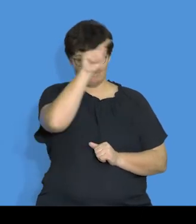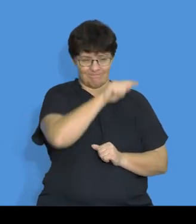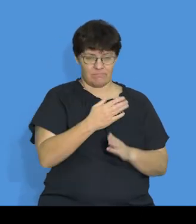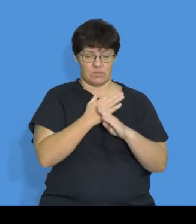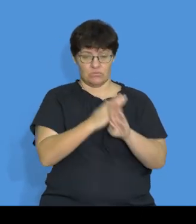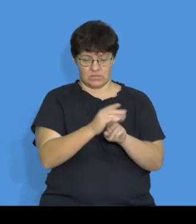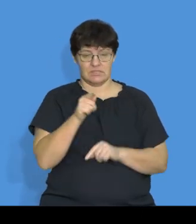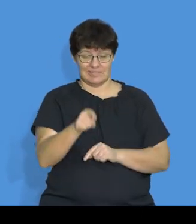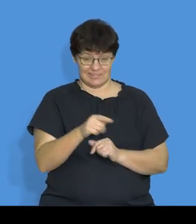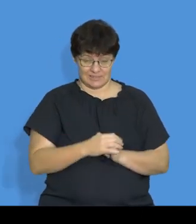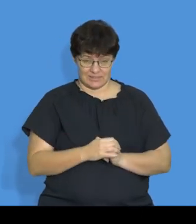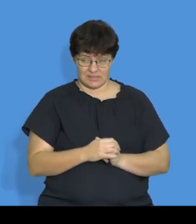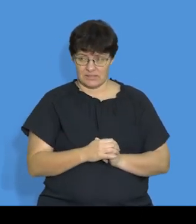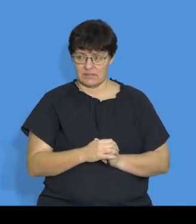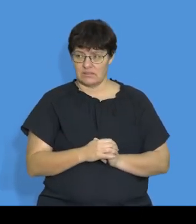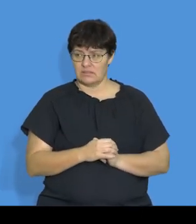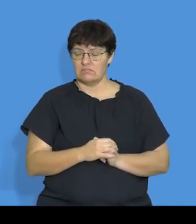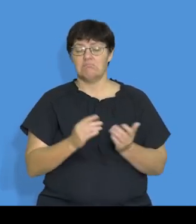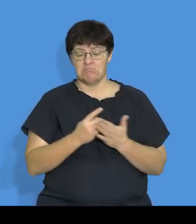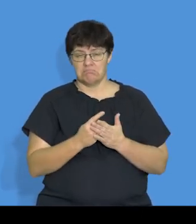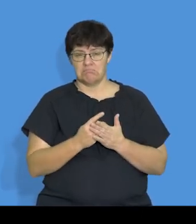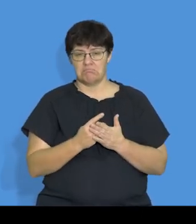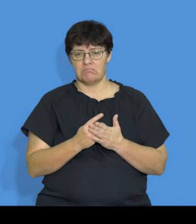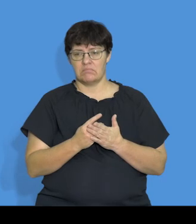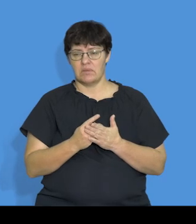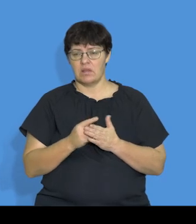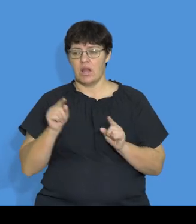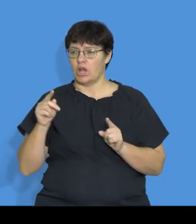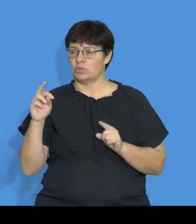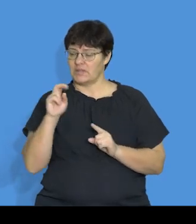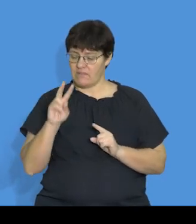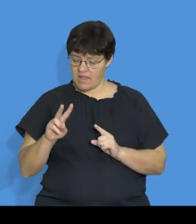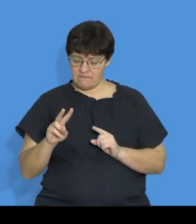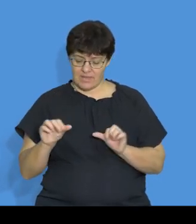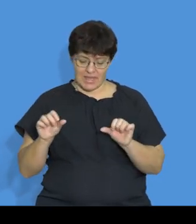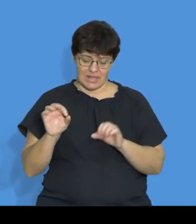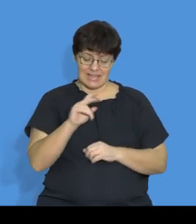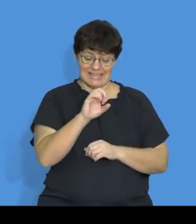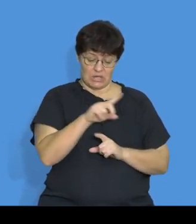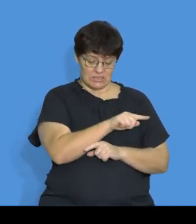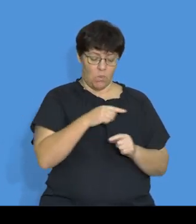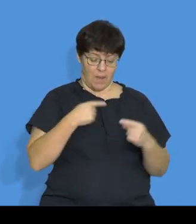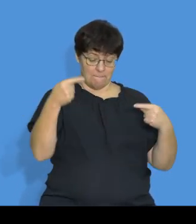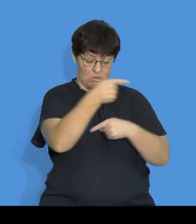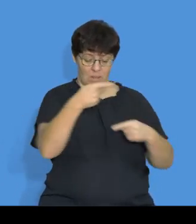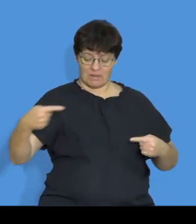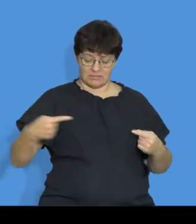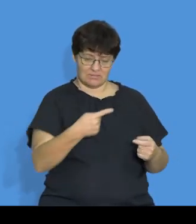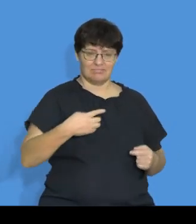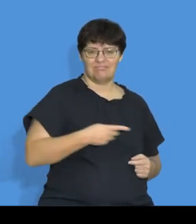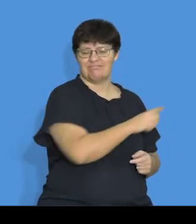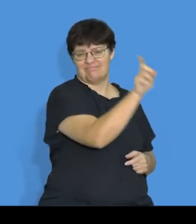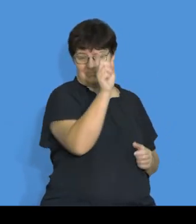parallel combination, which is actually in series with the 25. So again, we can use the formula, the